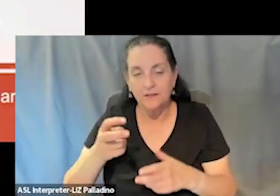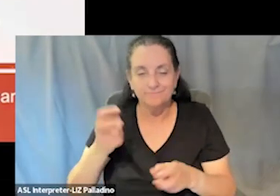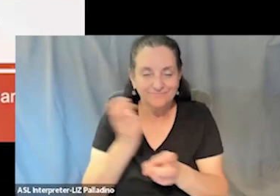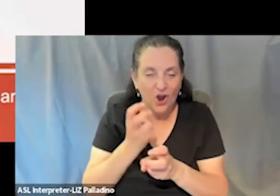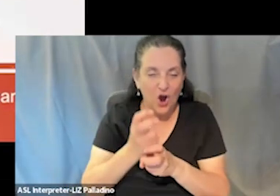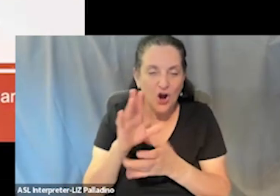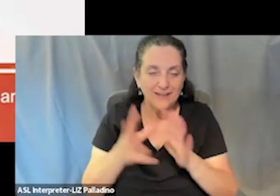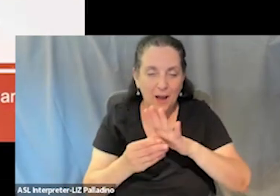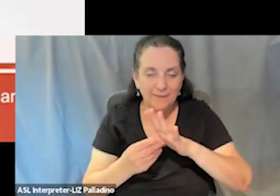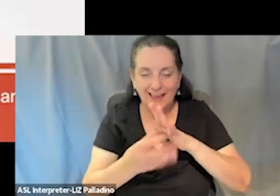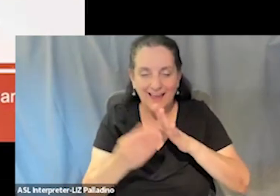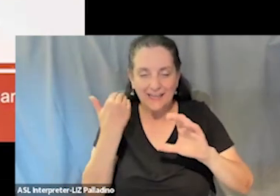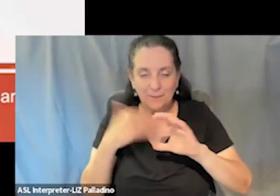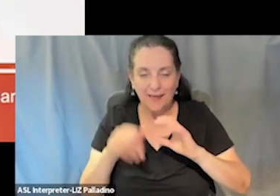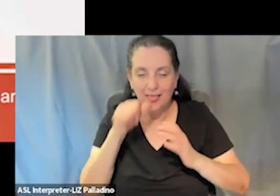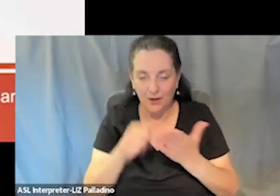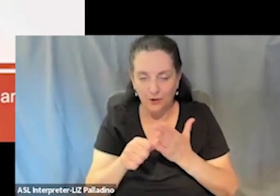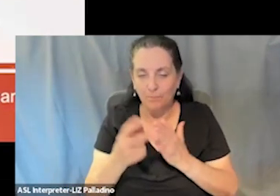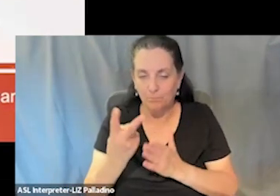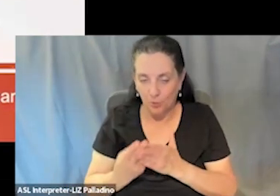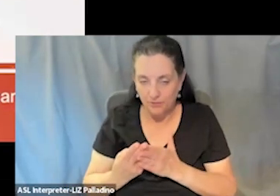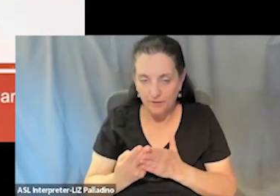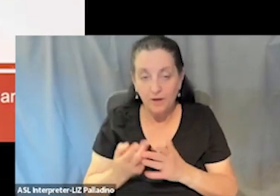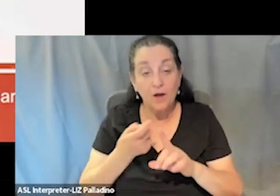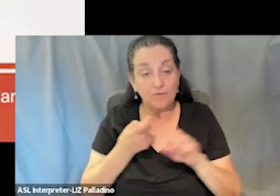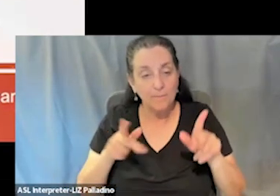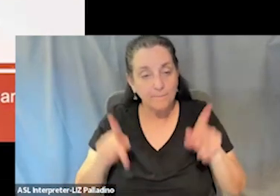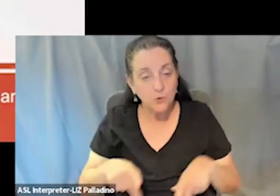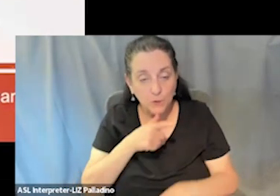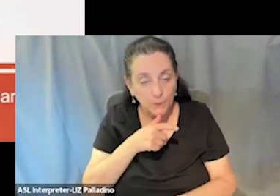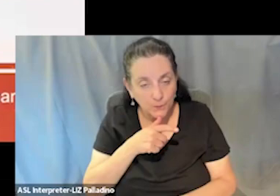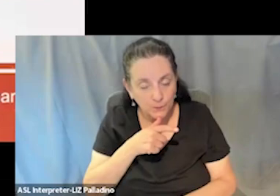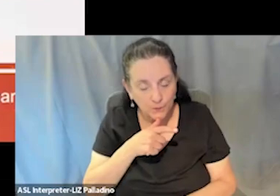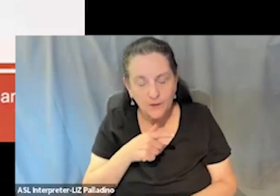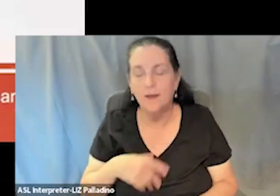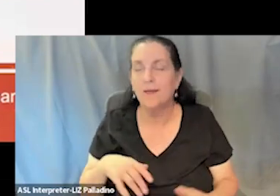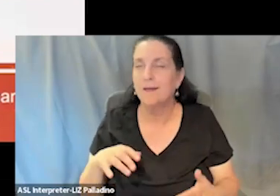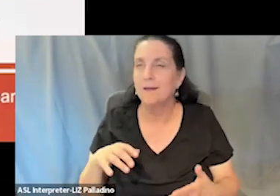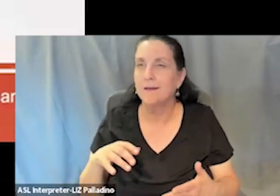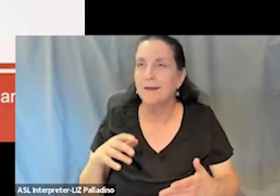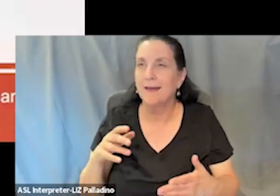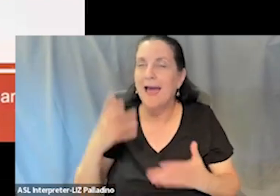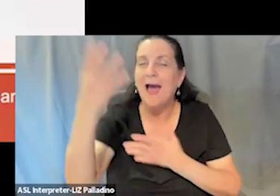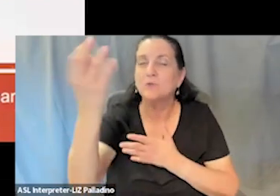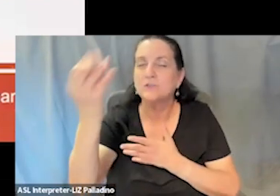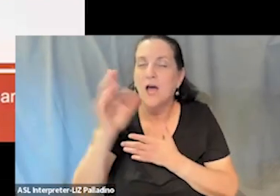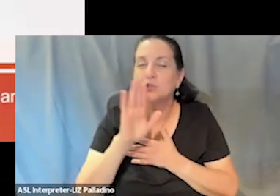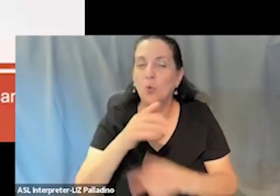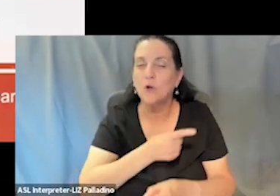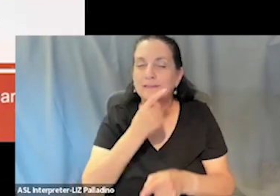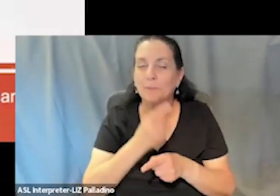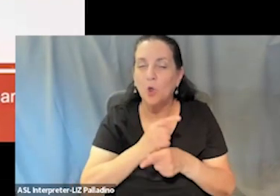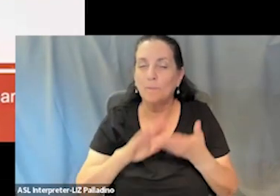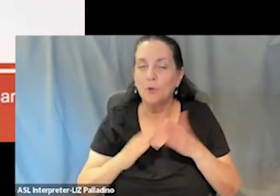your email letter. It should be from someone who is obviously outside your typical